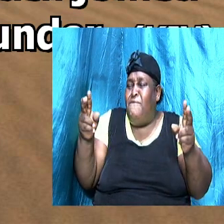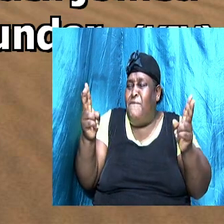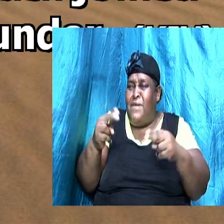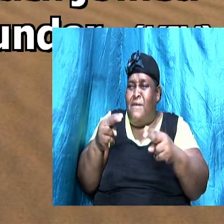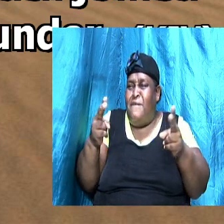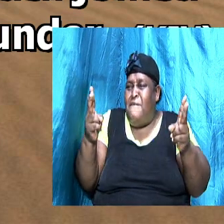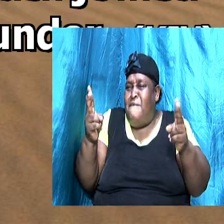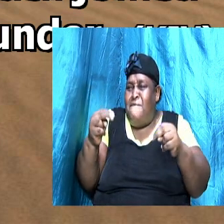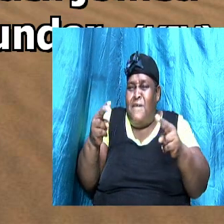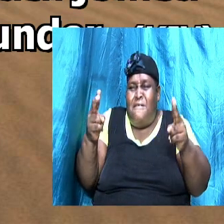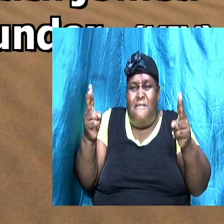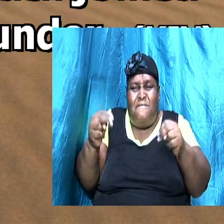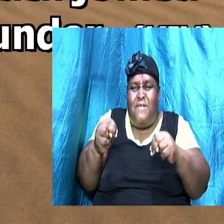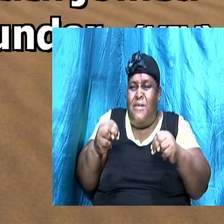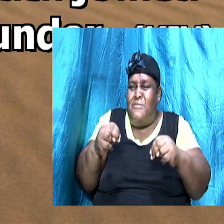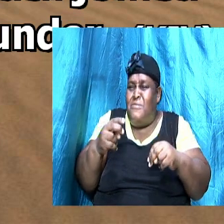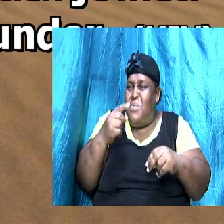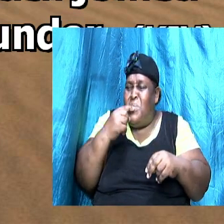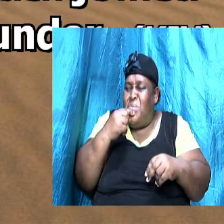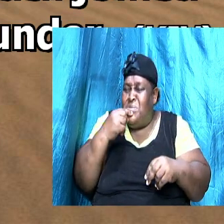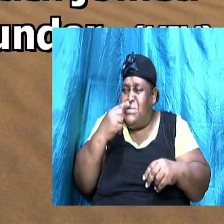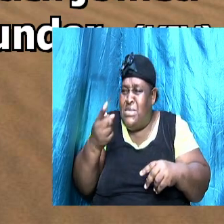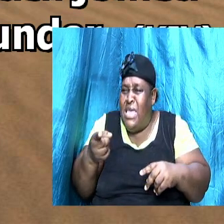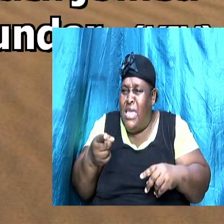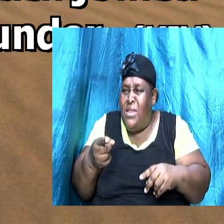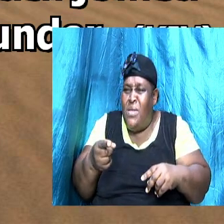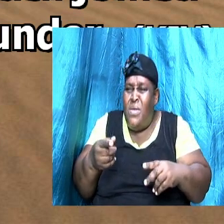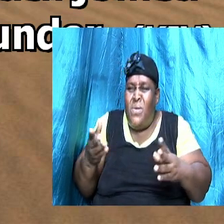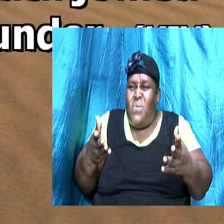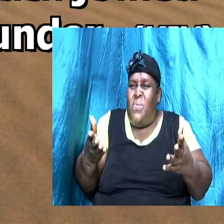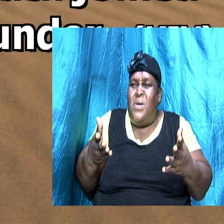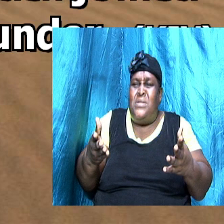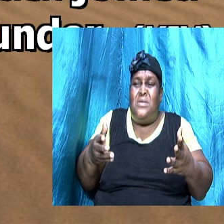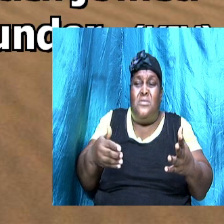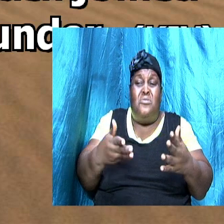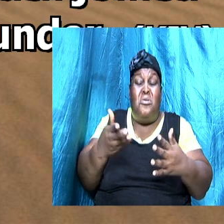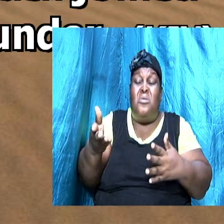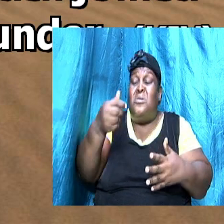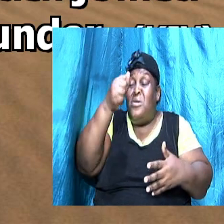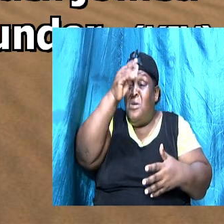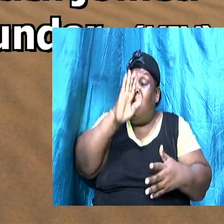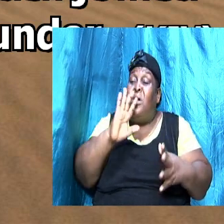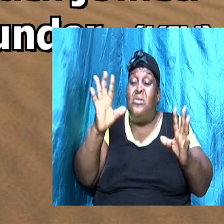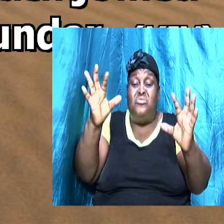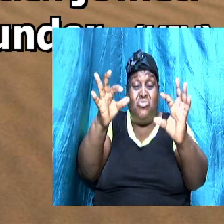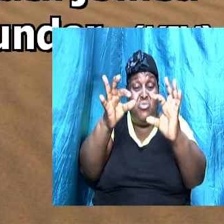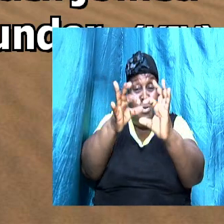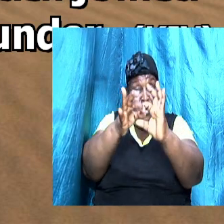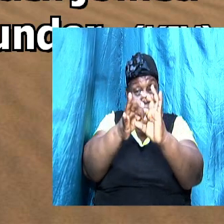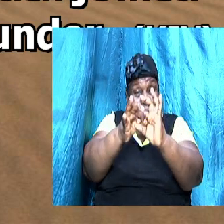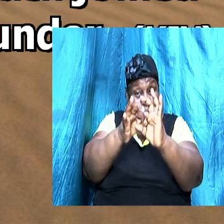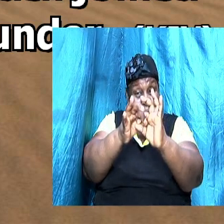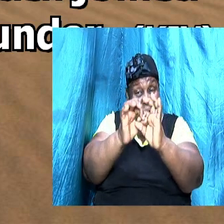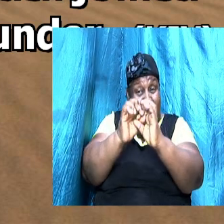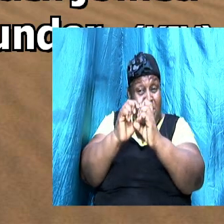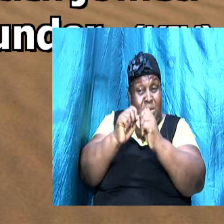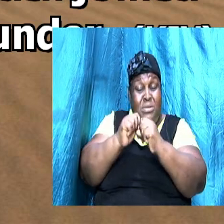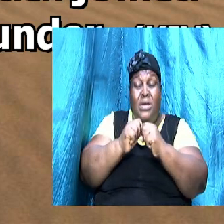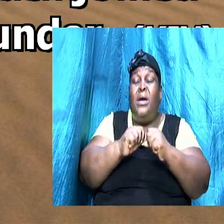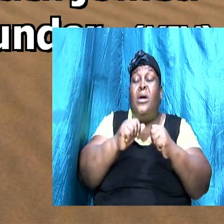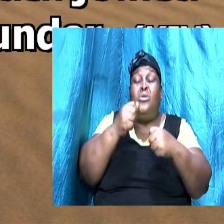significant statement: what therefore God has joined together, let